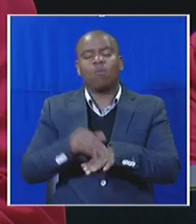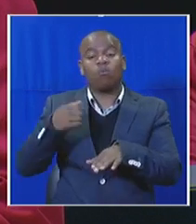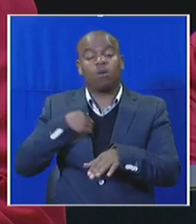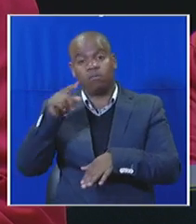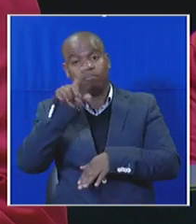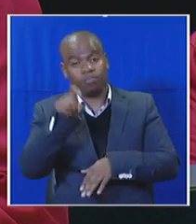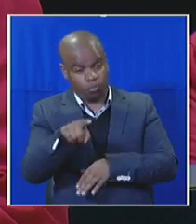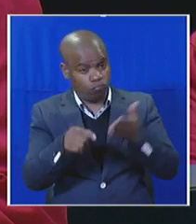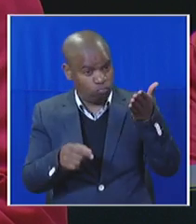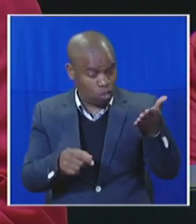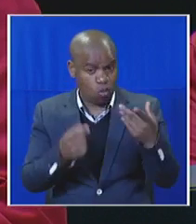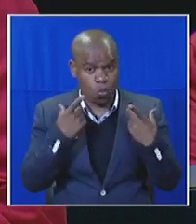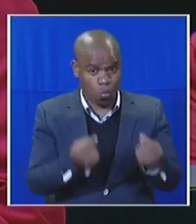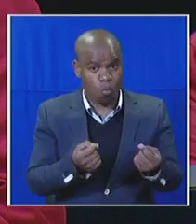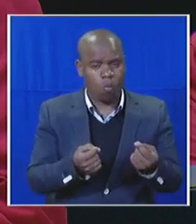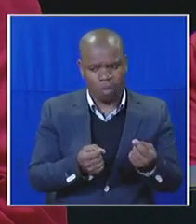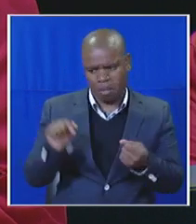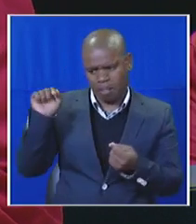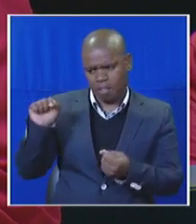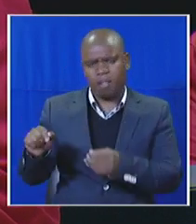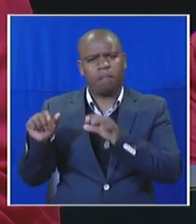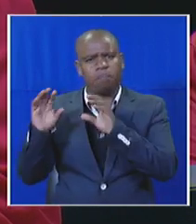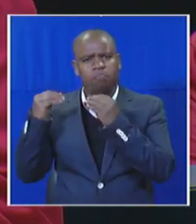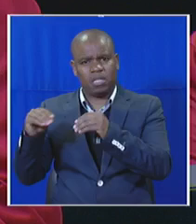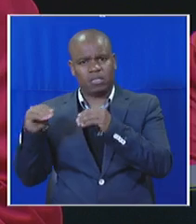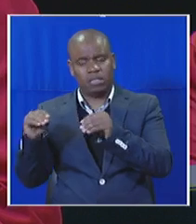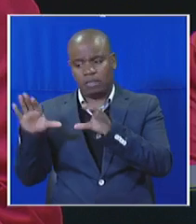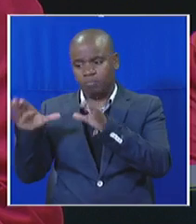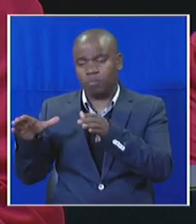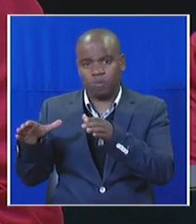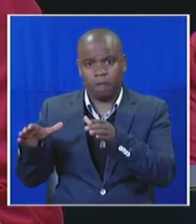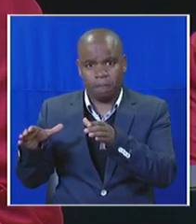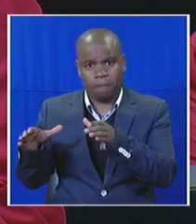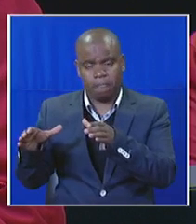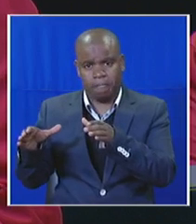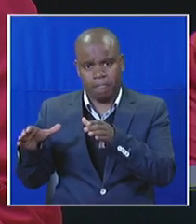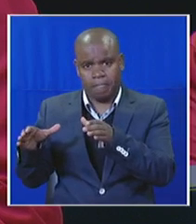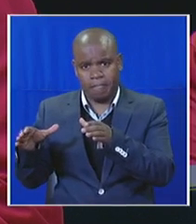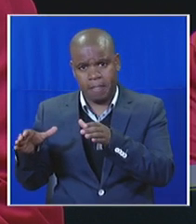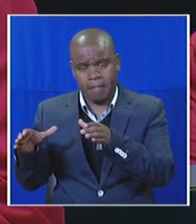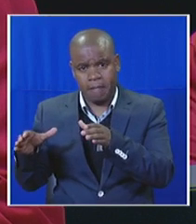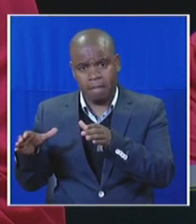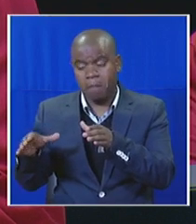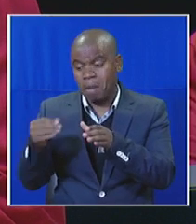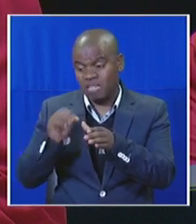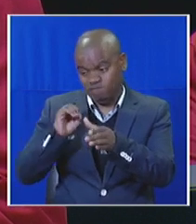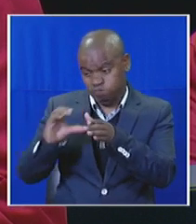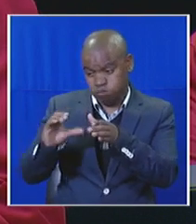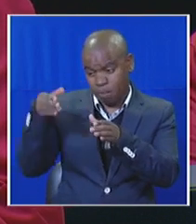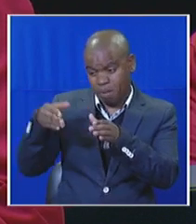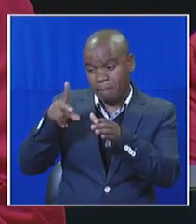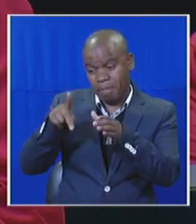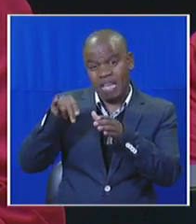do you do with a company whose part of the shareholders is a PIC, which is South African pensioners' money,